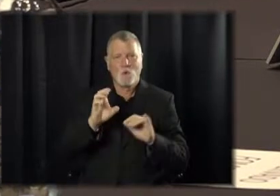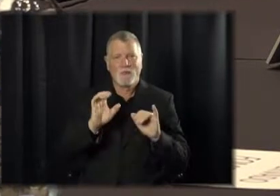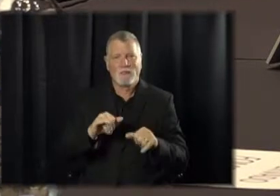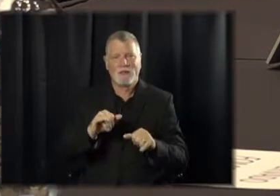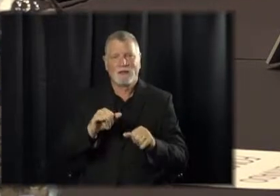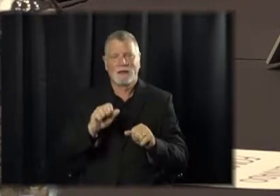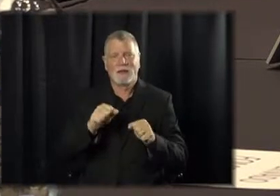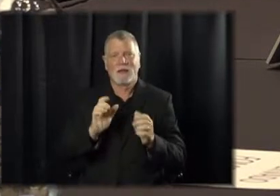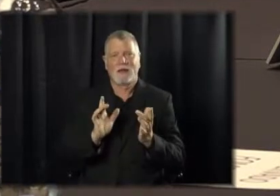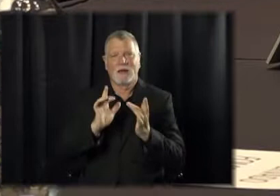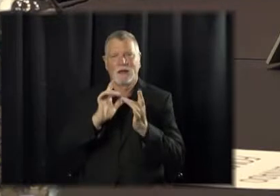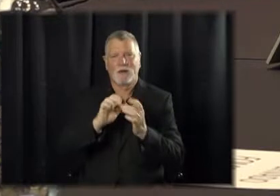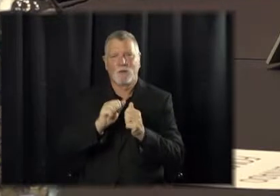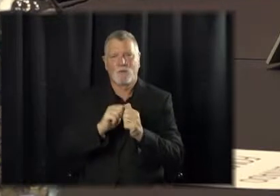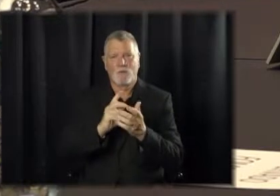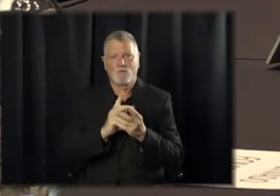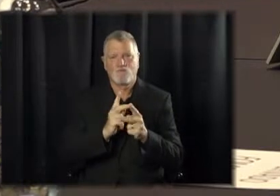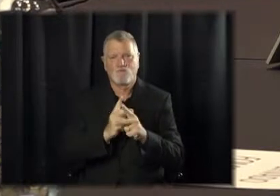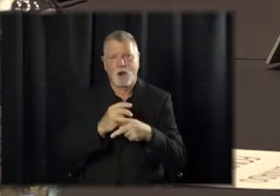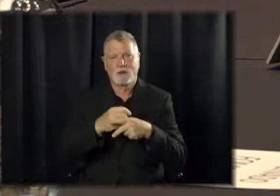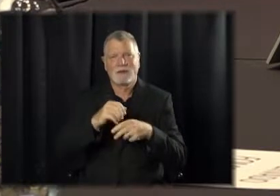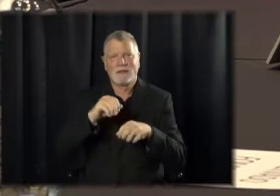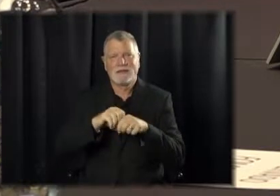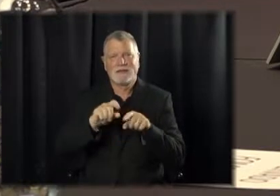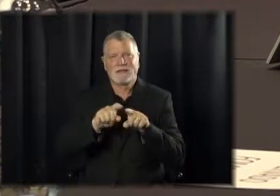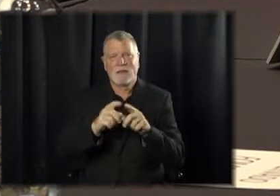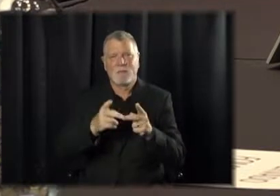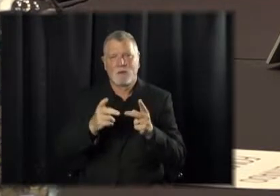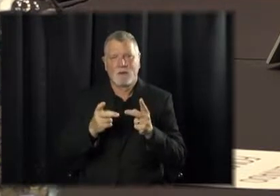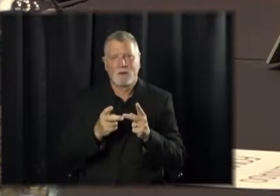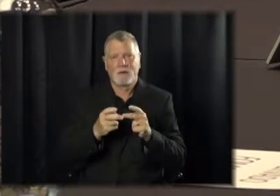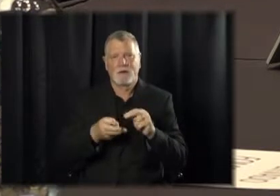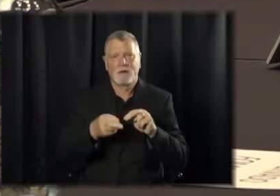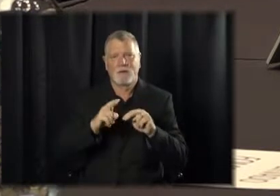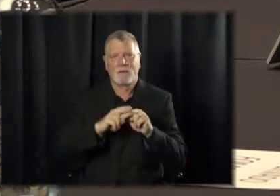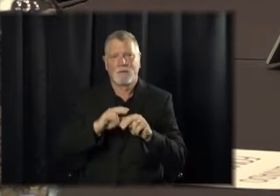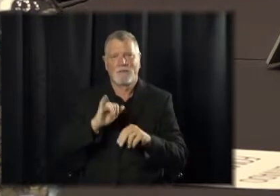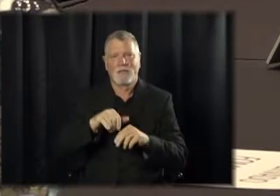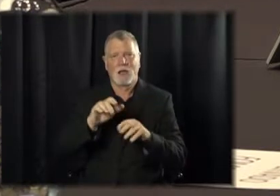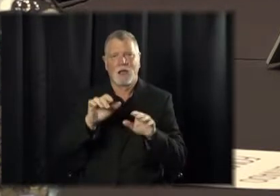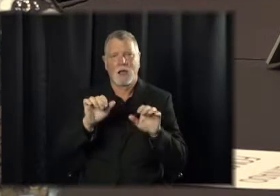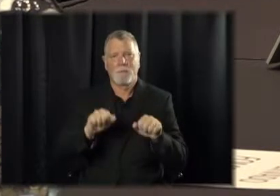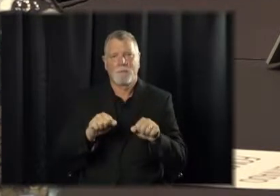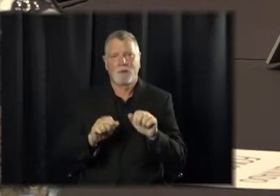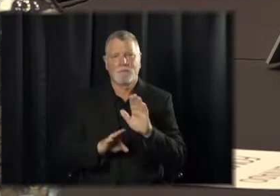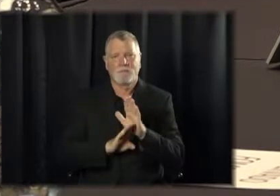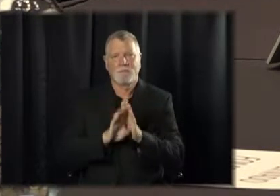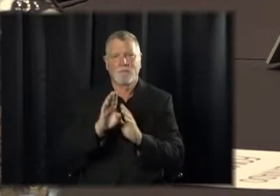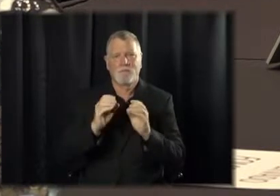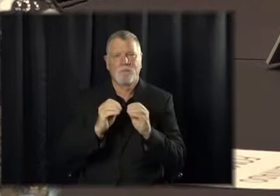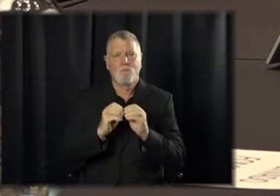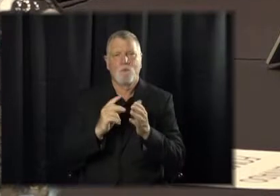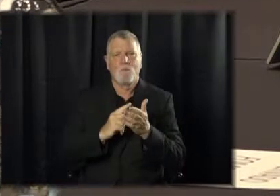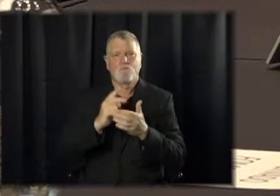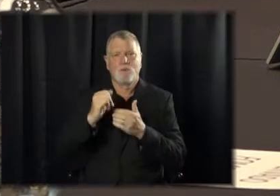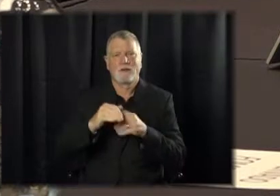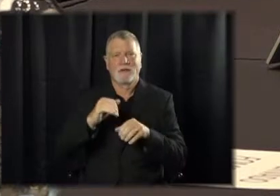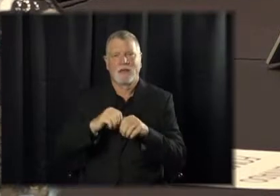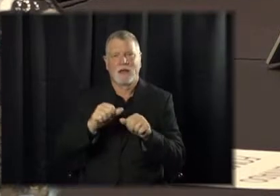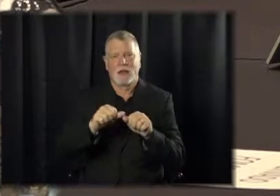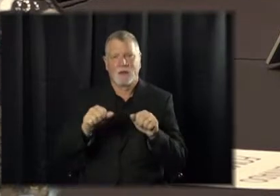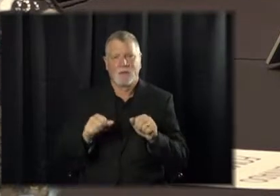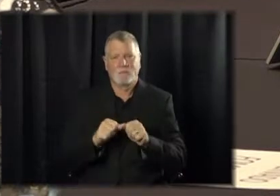the interconnection of projects to the same location, increasing therefore the ability to develop additional projects in that